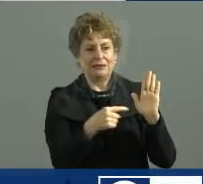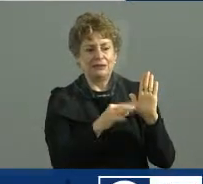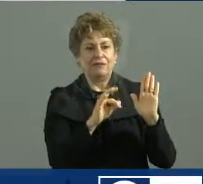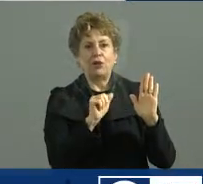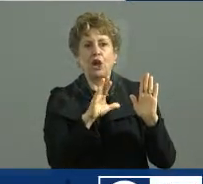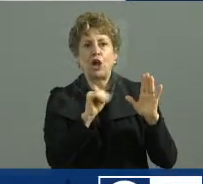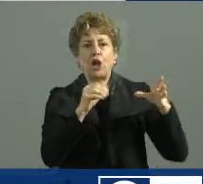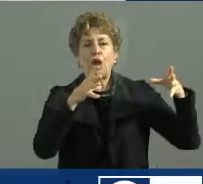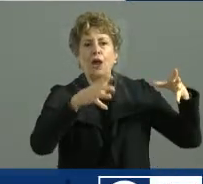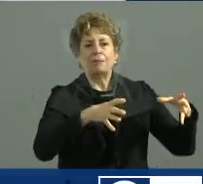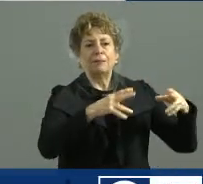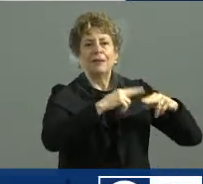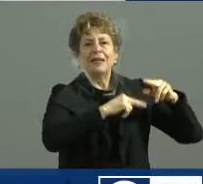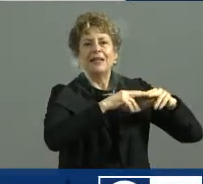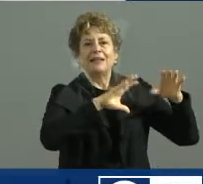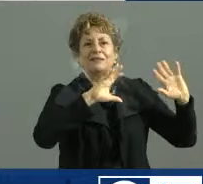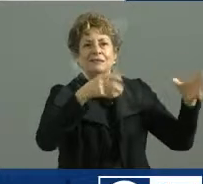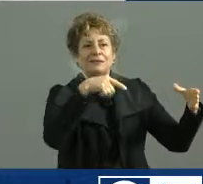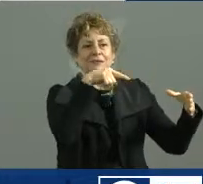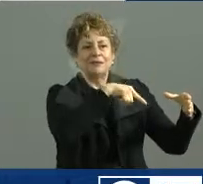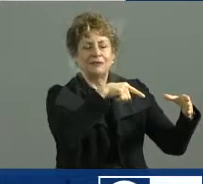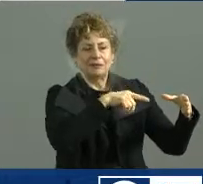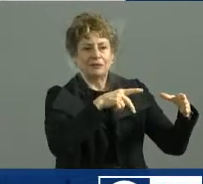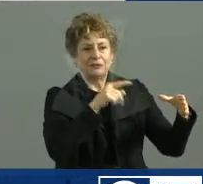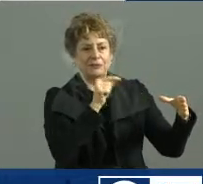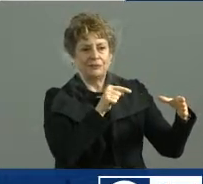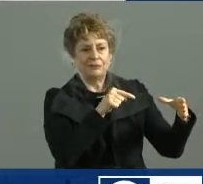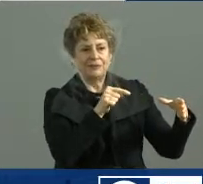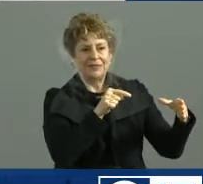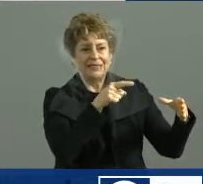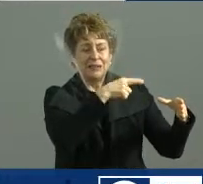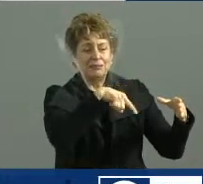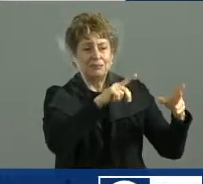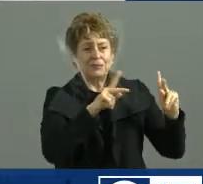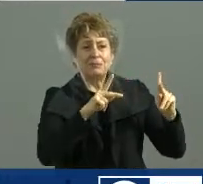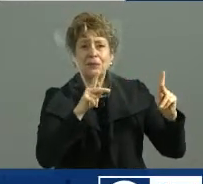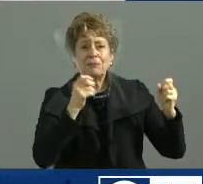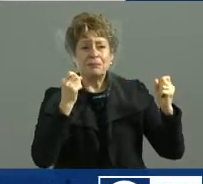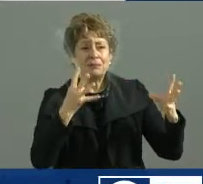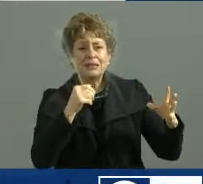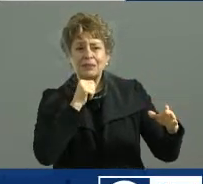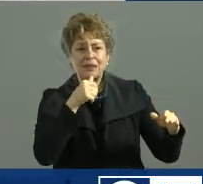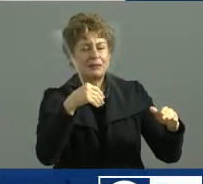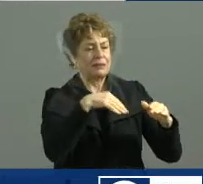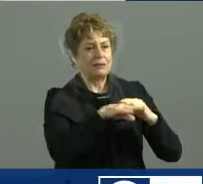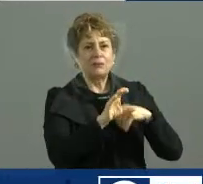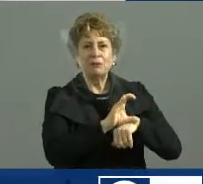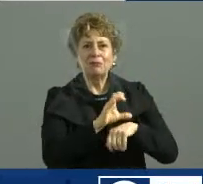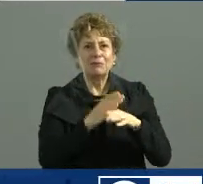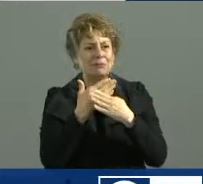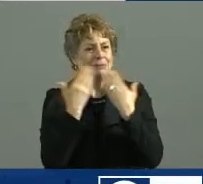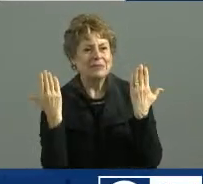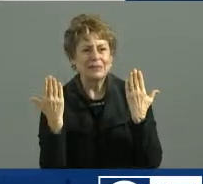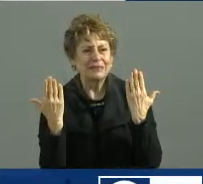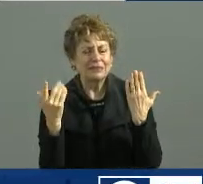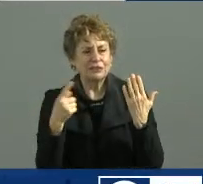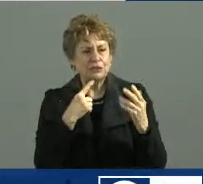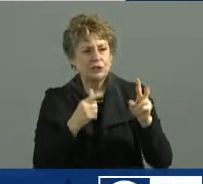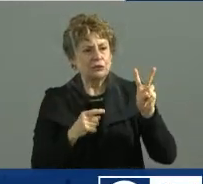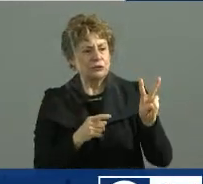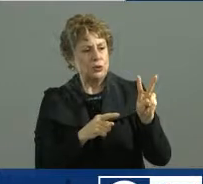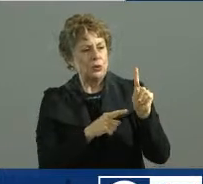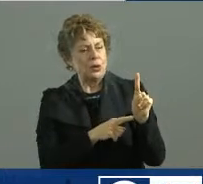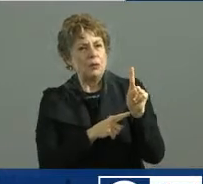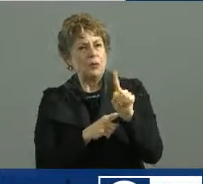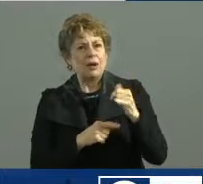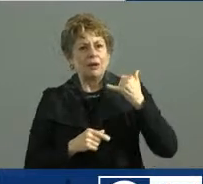that our readers, not all of them have access to computers. You mentioned 211, and there won't be like this call